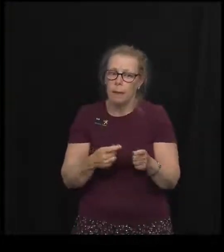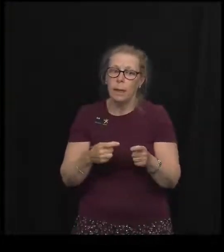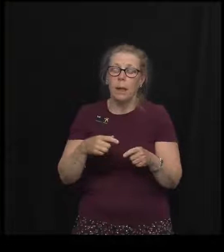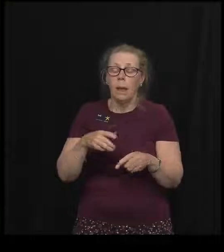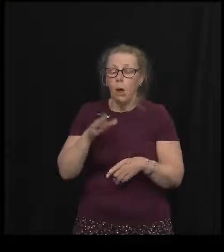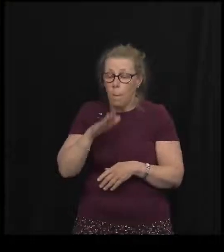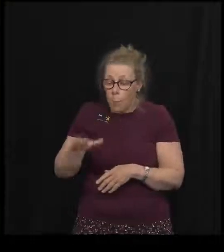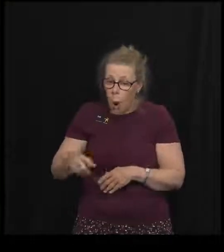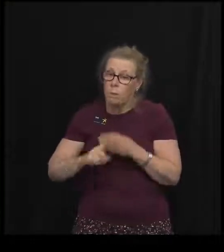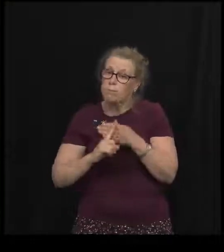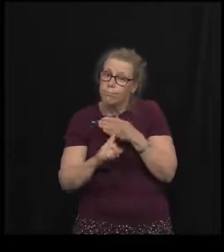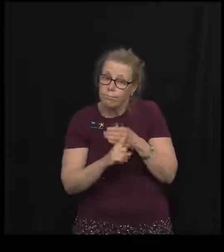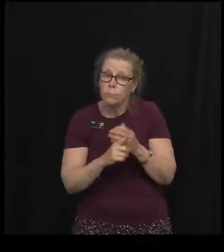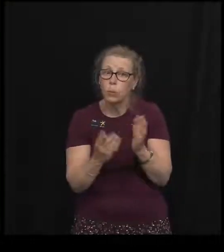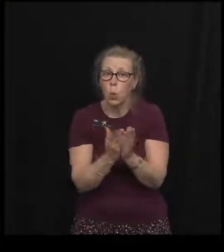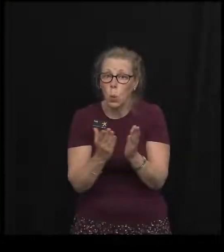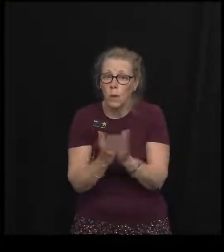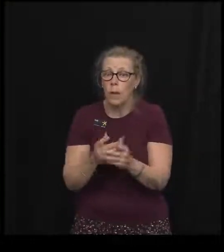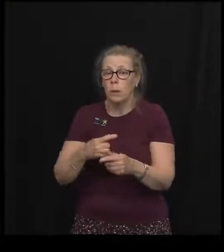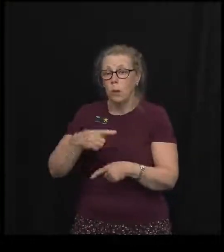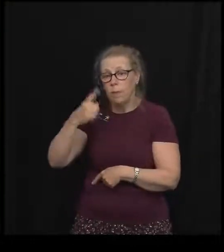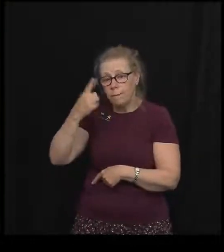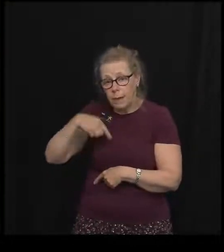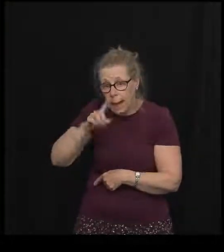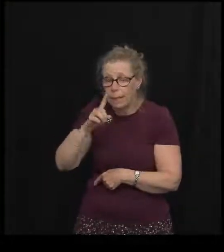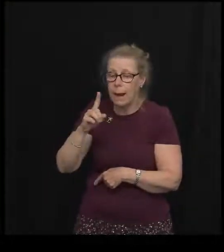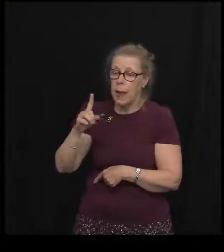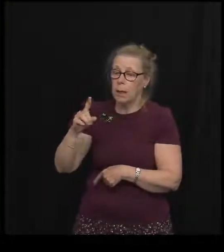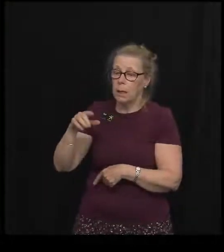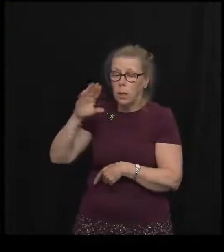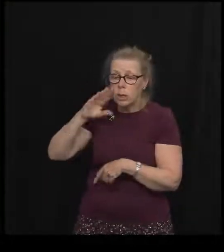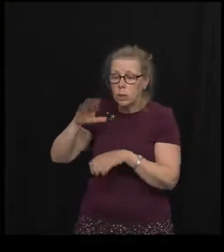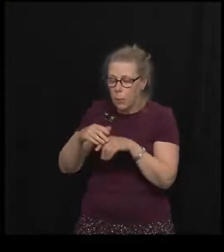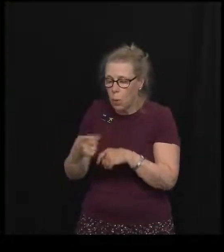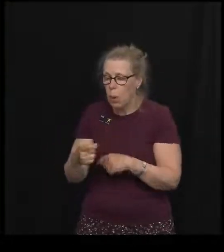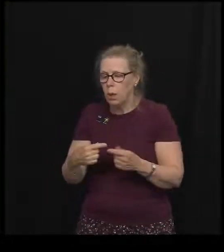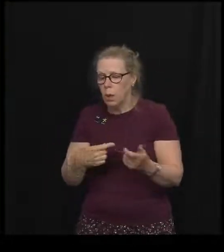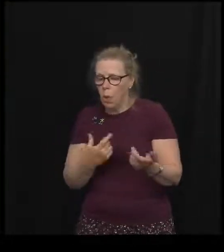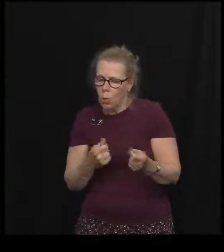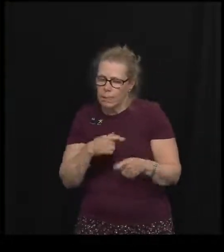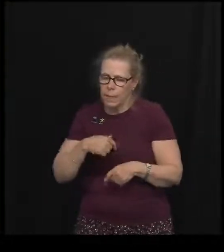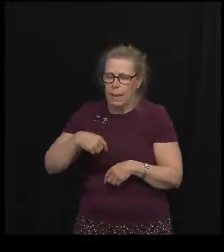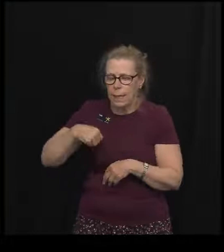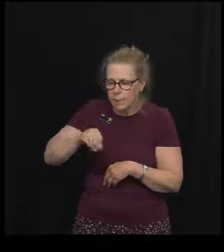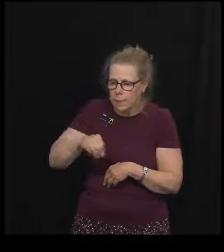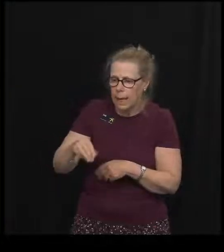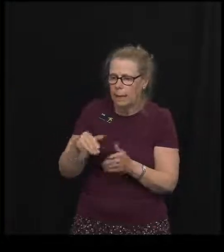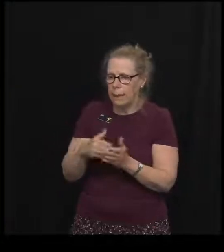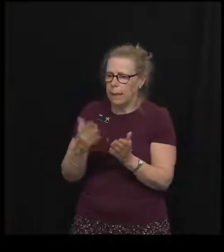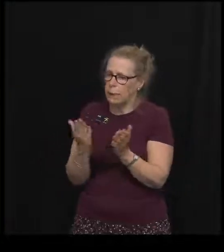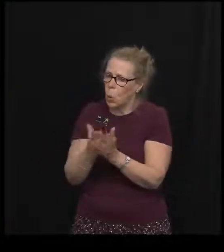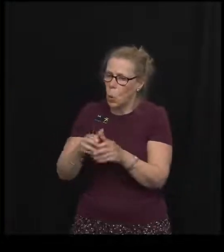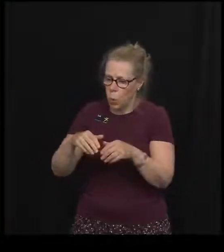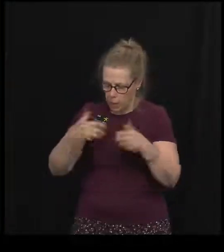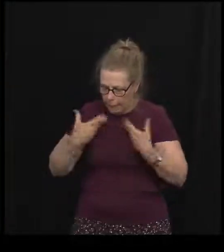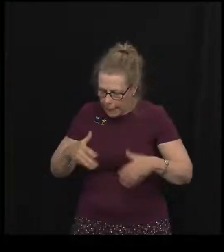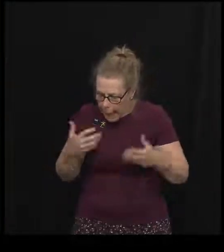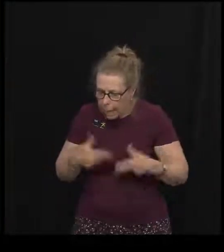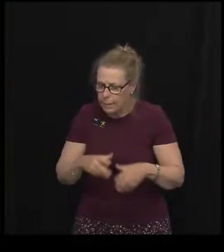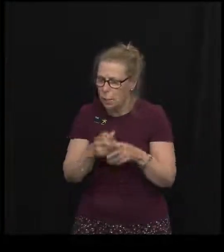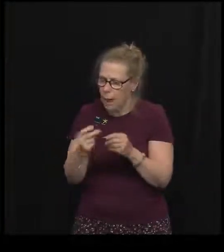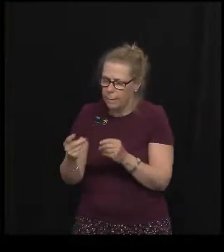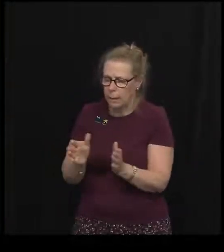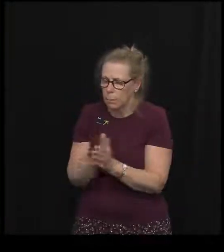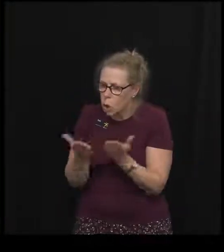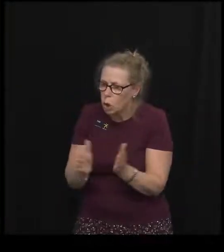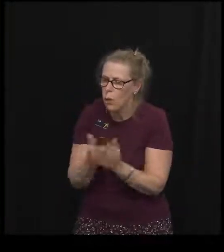Parents would actually, make the effort of investing in children's uniforms, school bags, which again is a big part of their budget. And